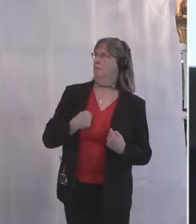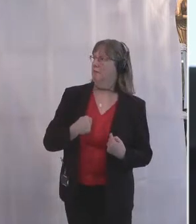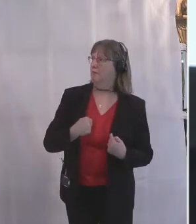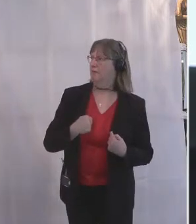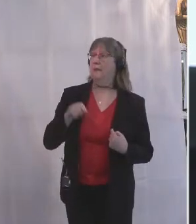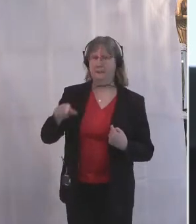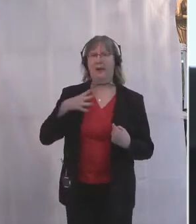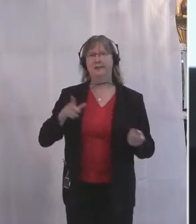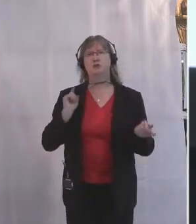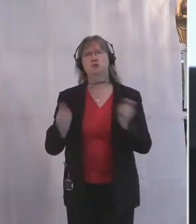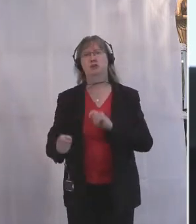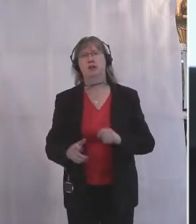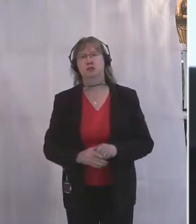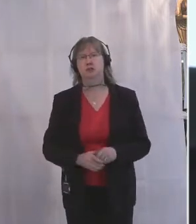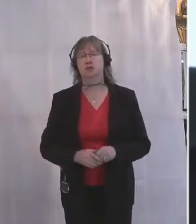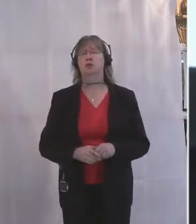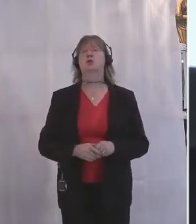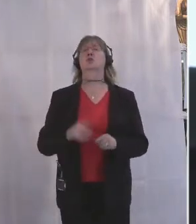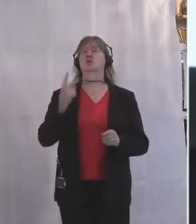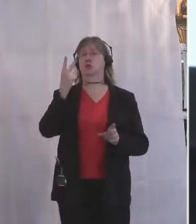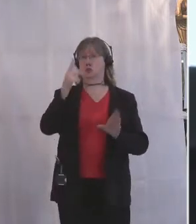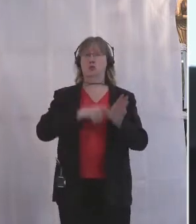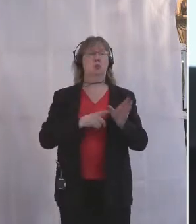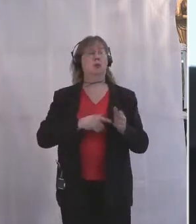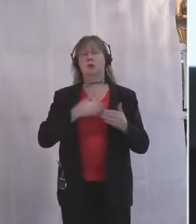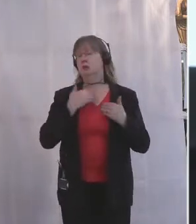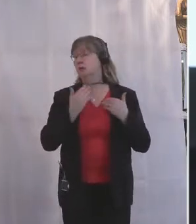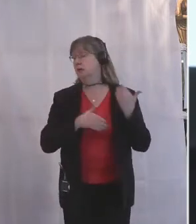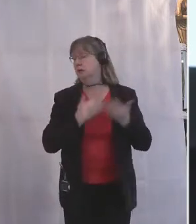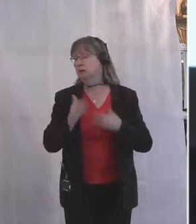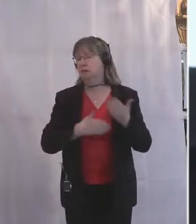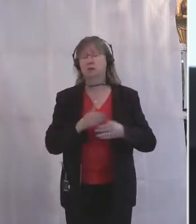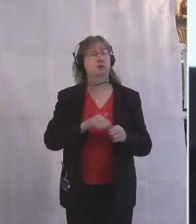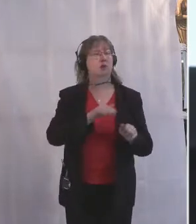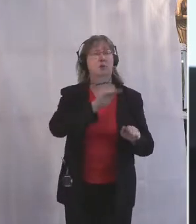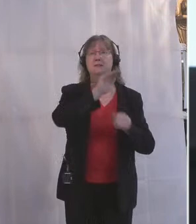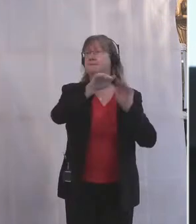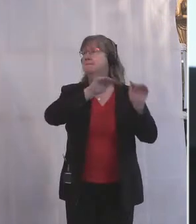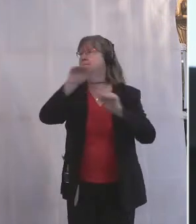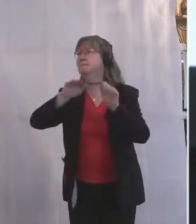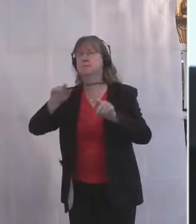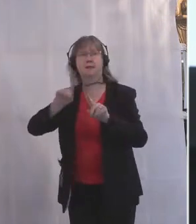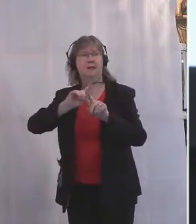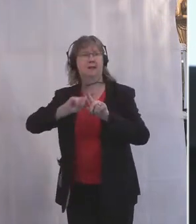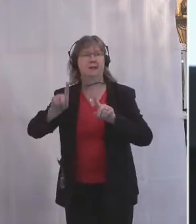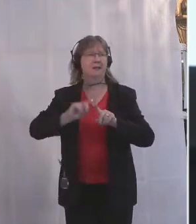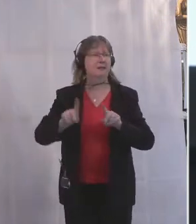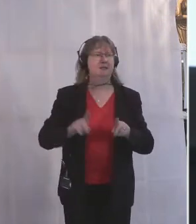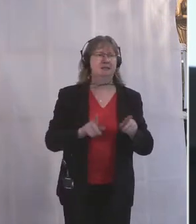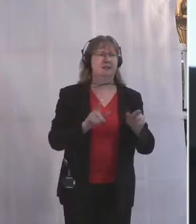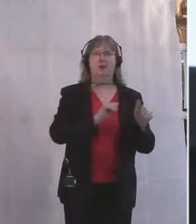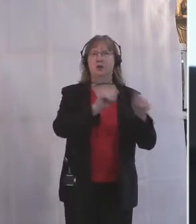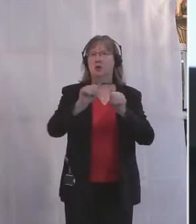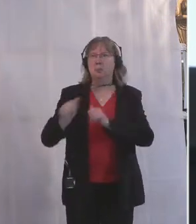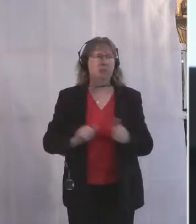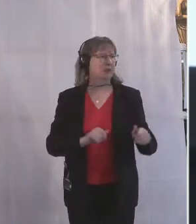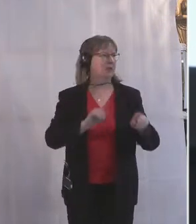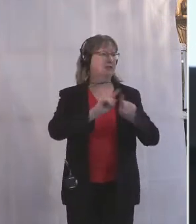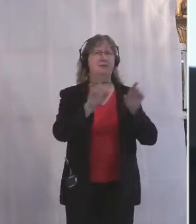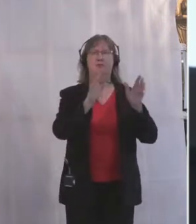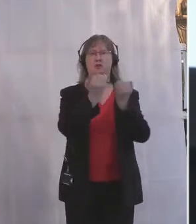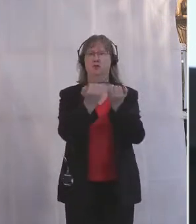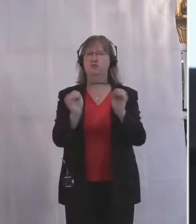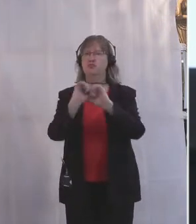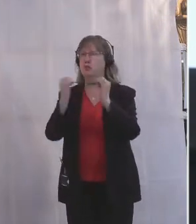change that. So it took about 2 years, but I reached out to different programs, different accelerator cohorts, and